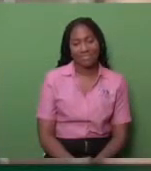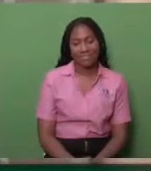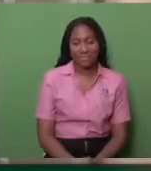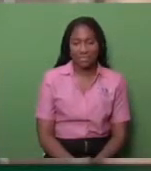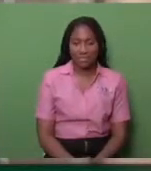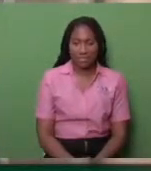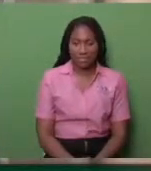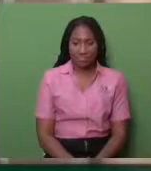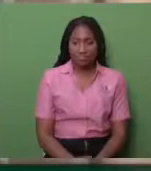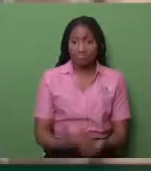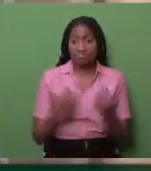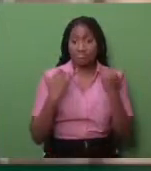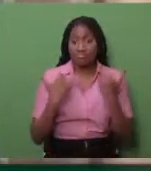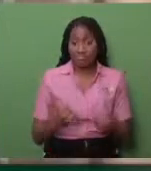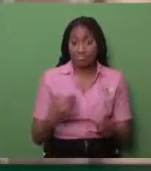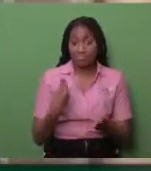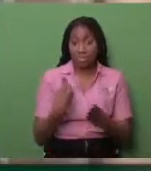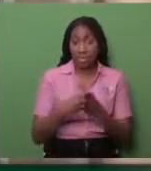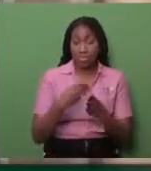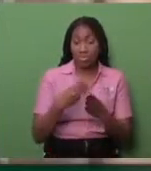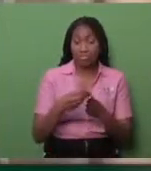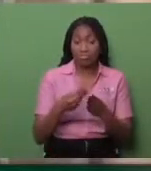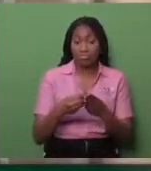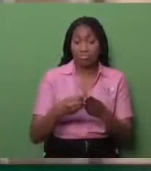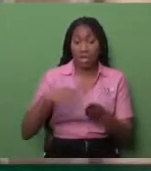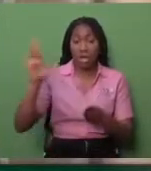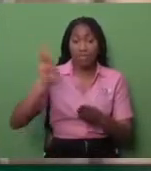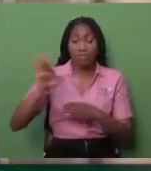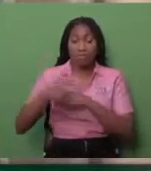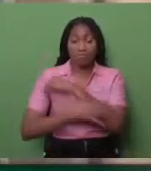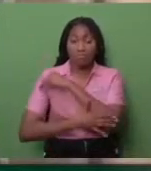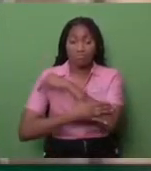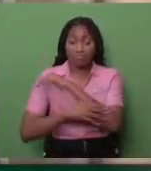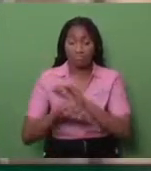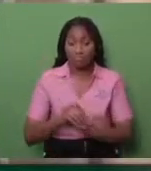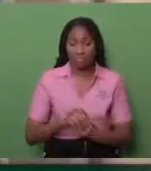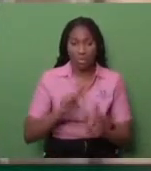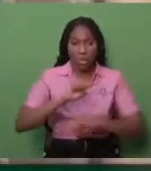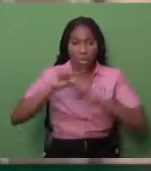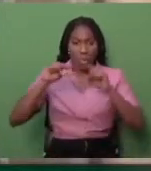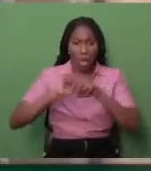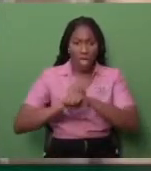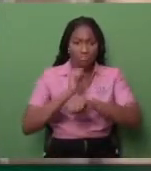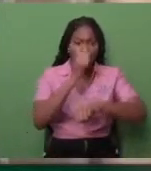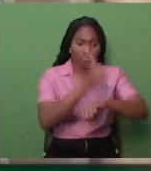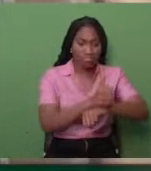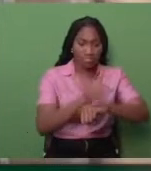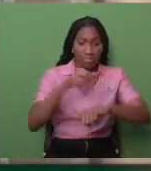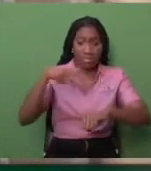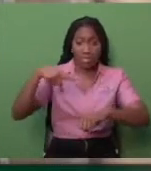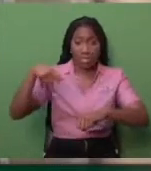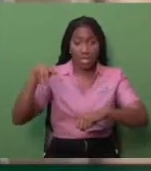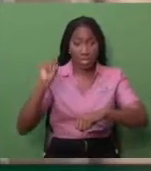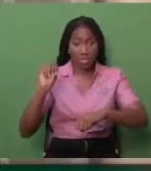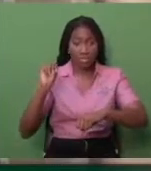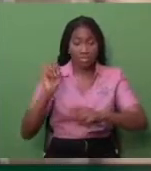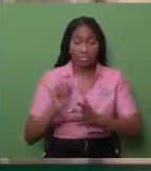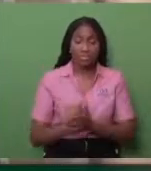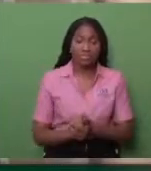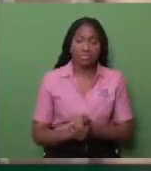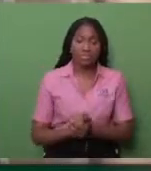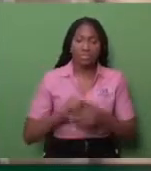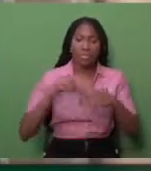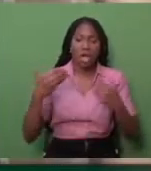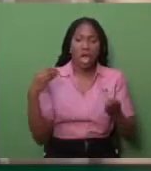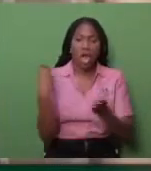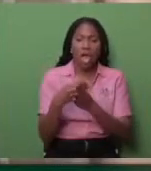Foreign reserves crisis. Ever since this government took office, our net official reserves have